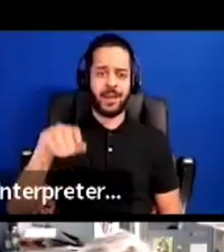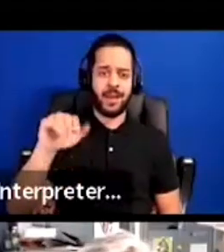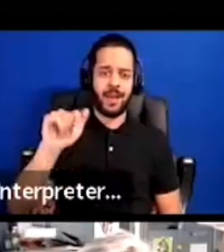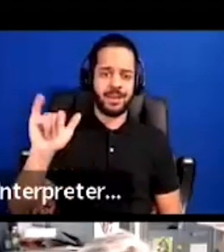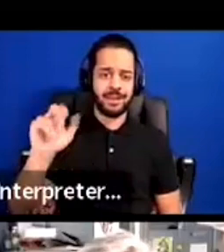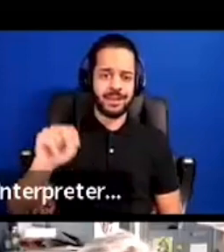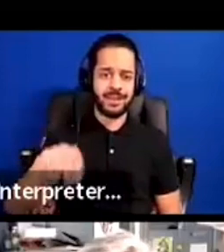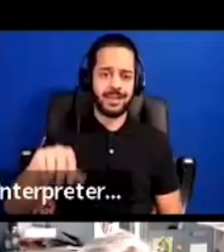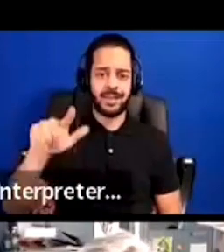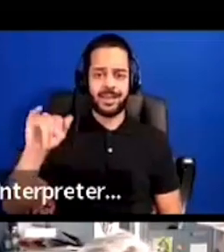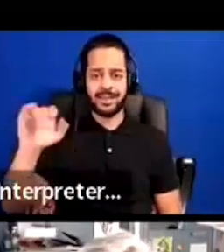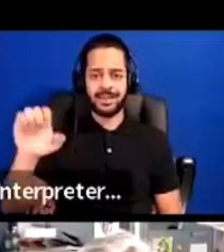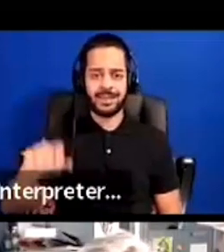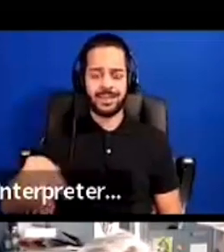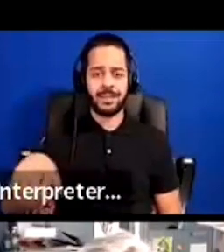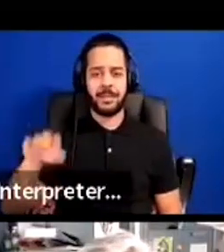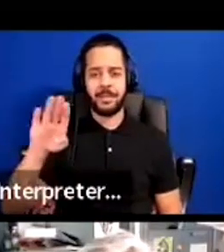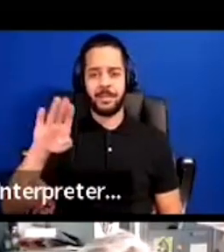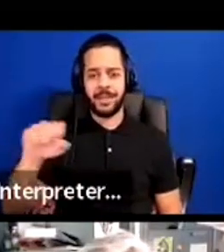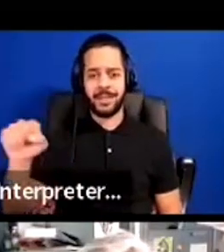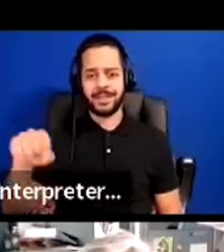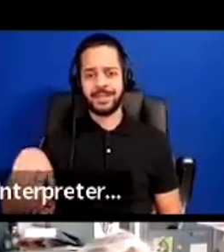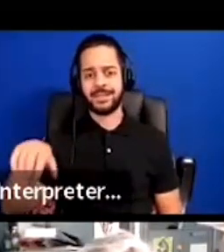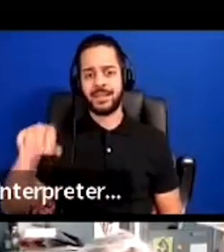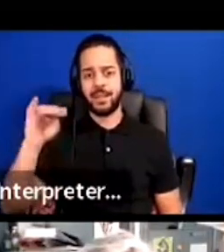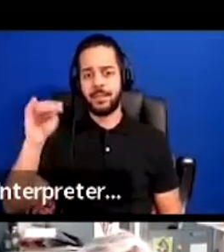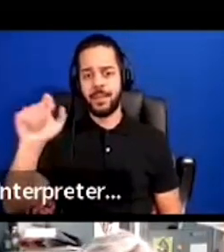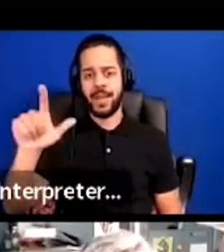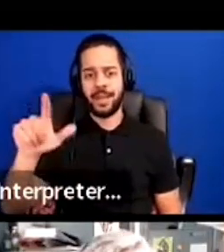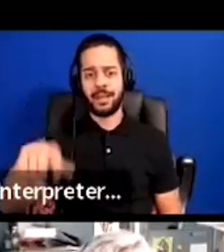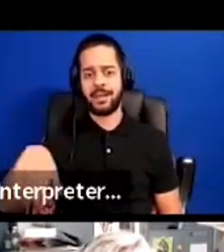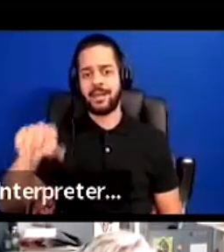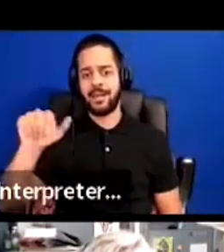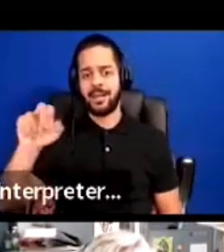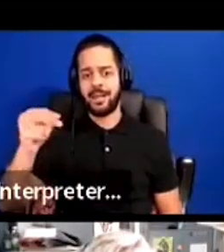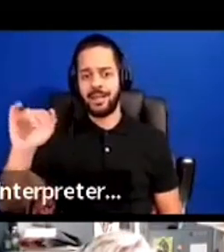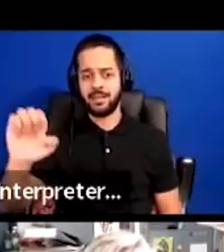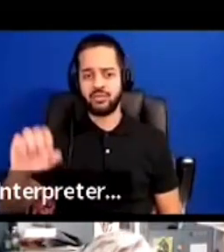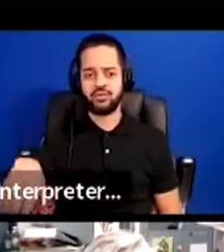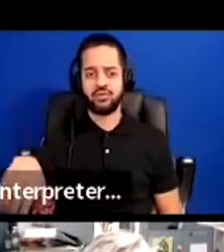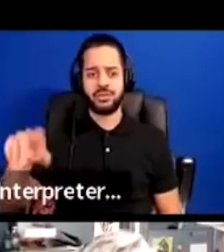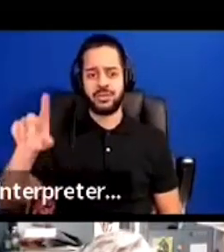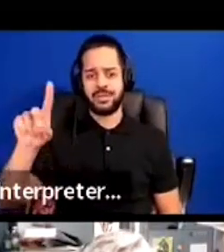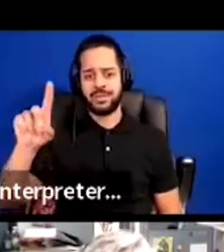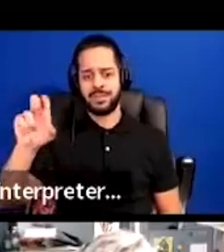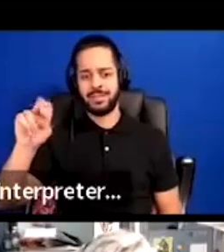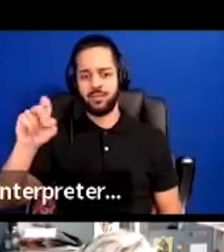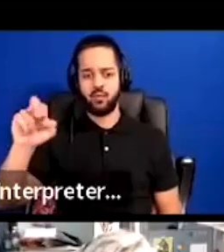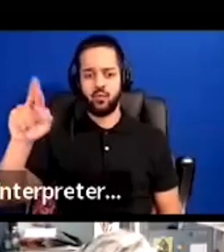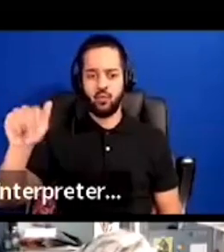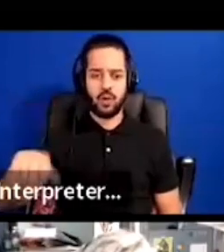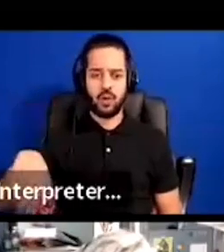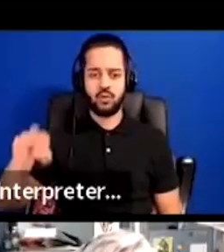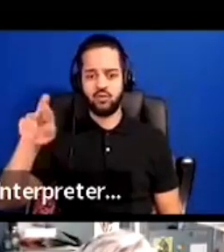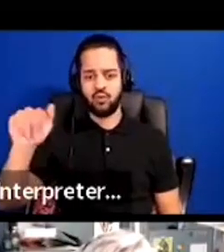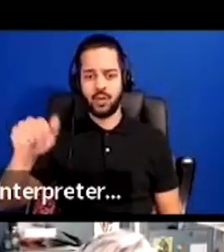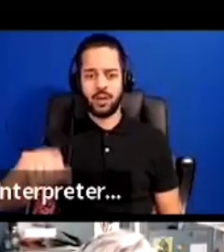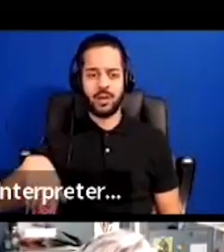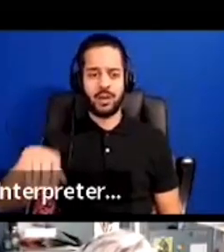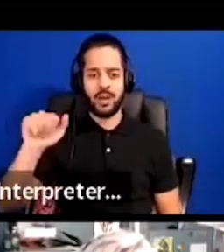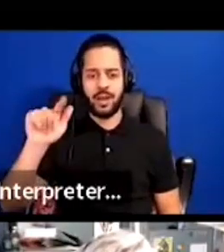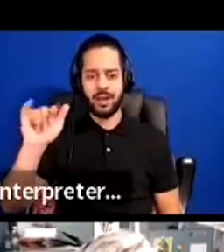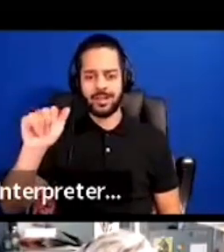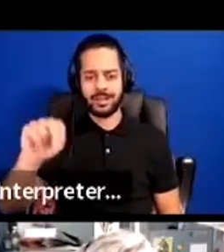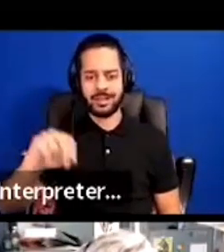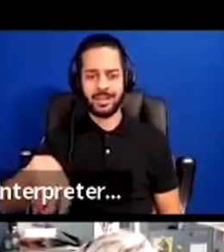Bess, Tom Gardner, Michael Brown, Julie, Angie, Denora, Rhea, Allison, and